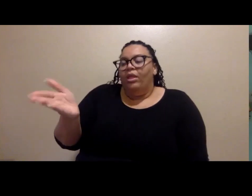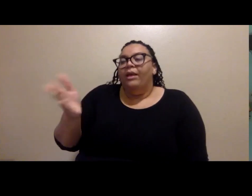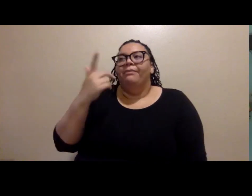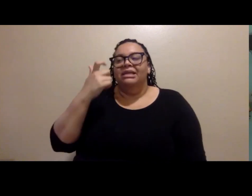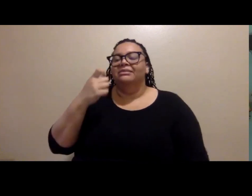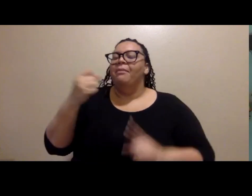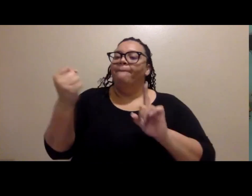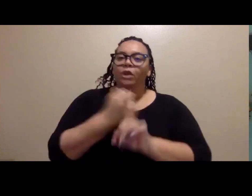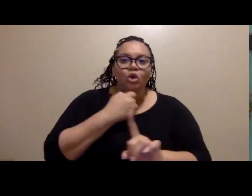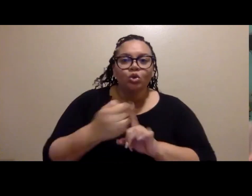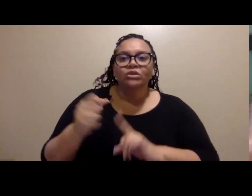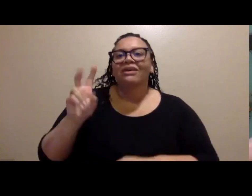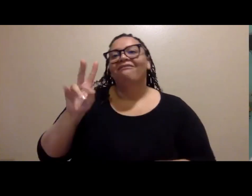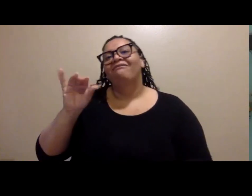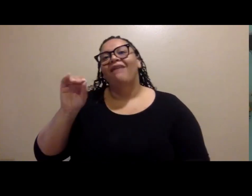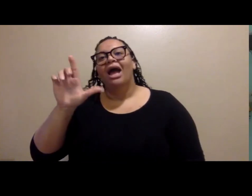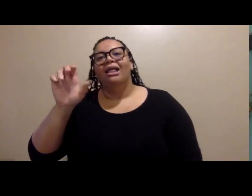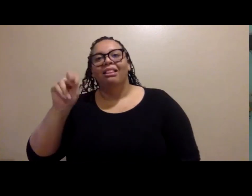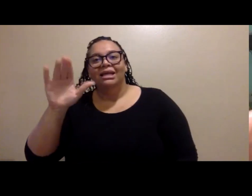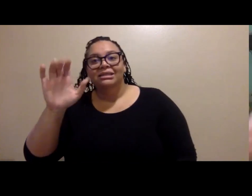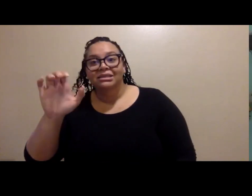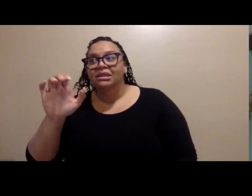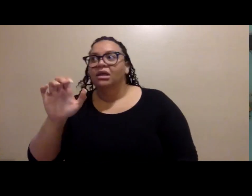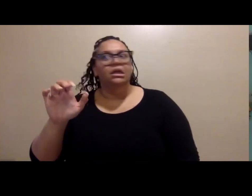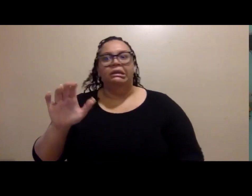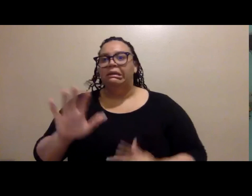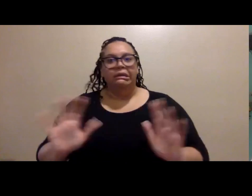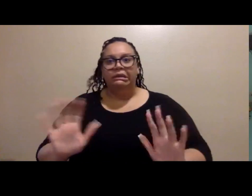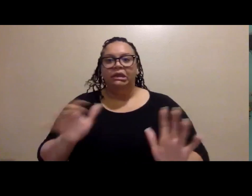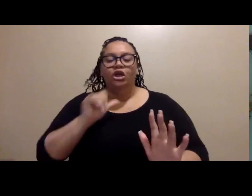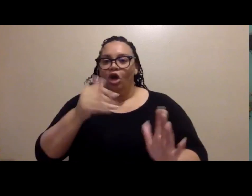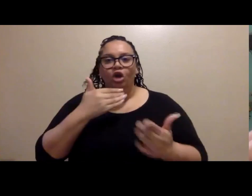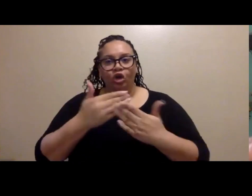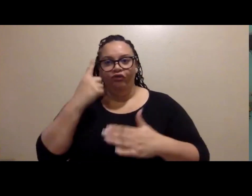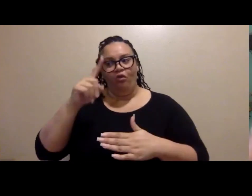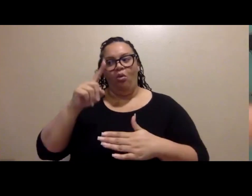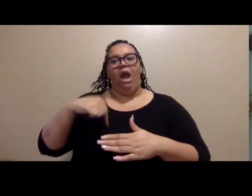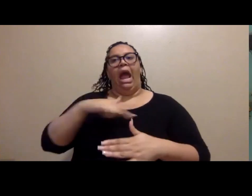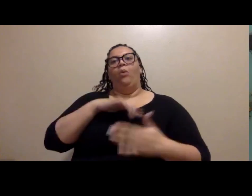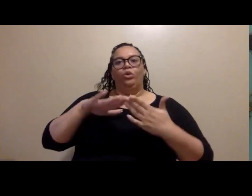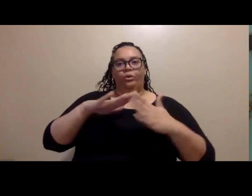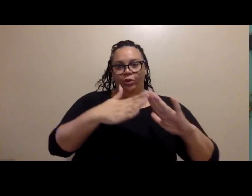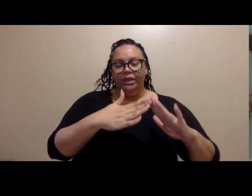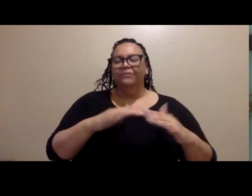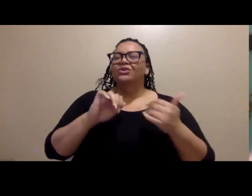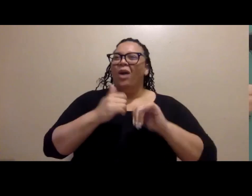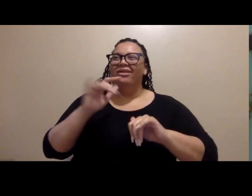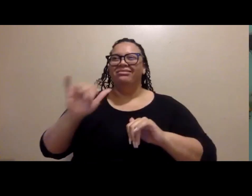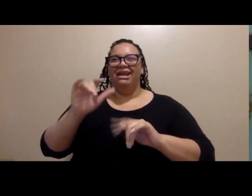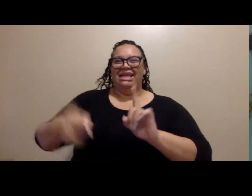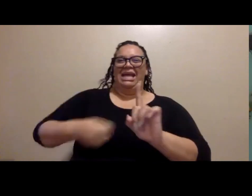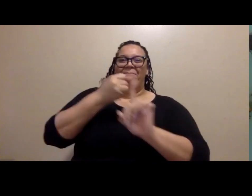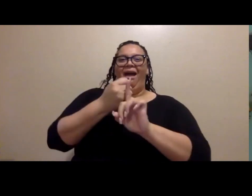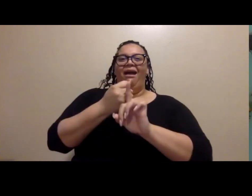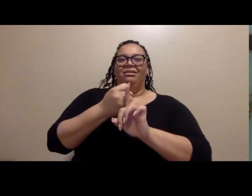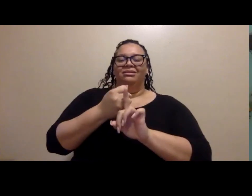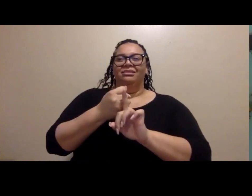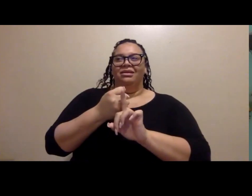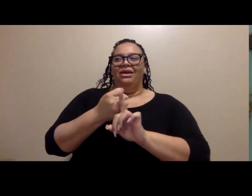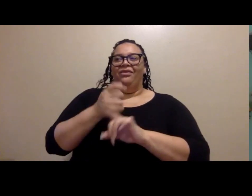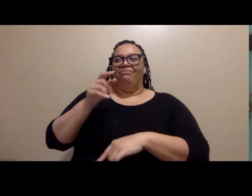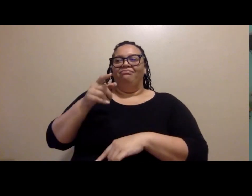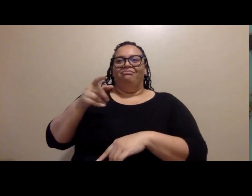so mentally, if you're looking at mental health, how does that impact an individual's ability to feel safe, to take up space out in